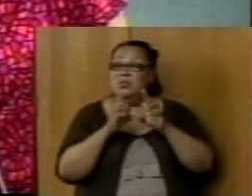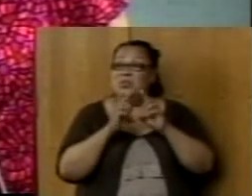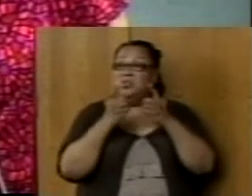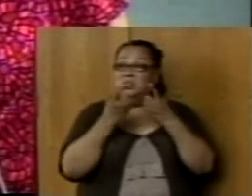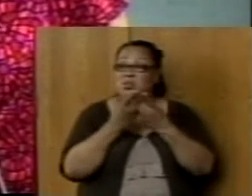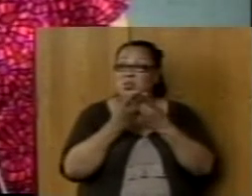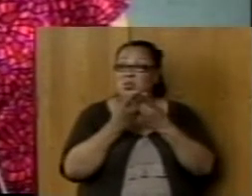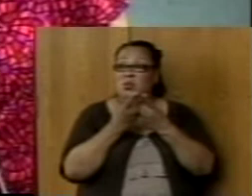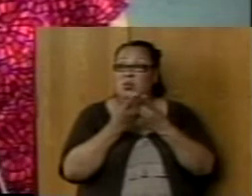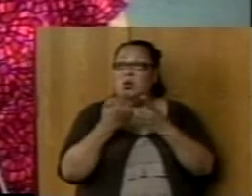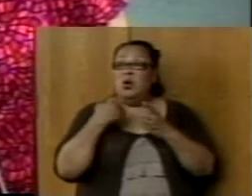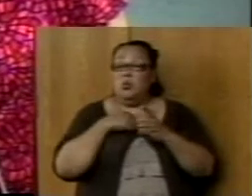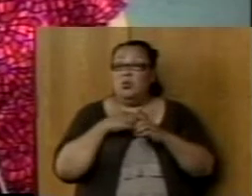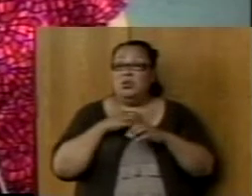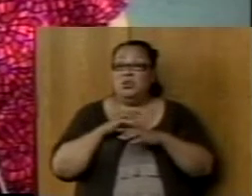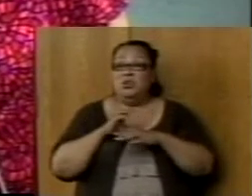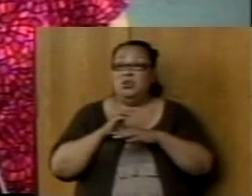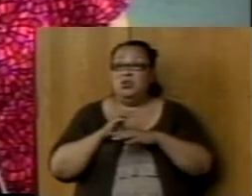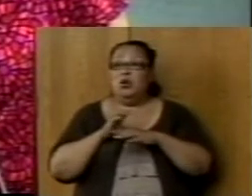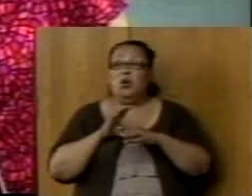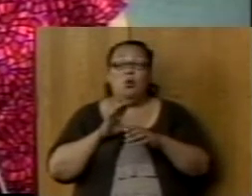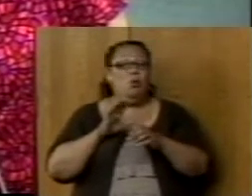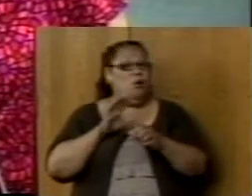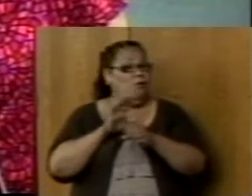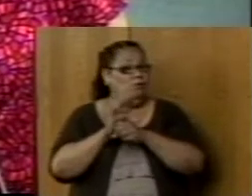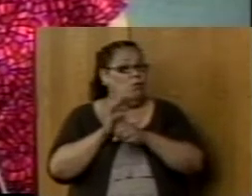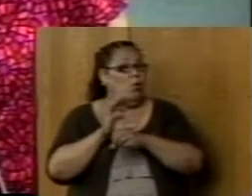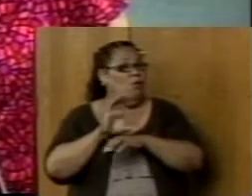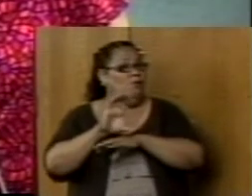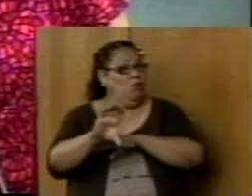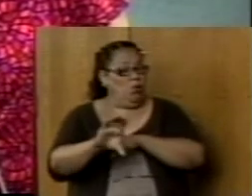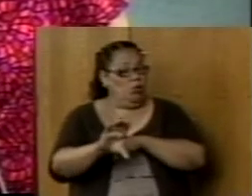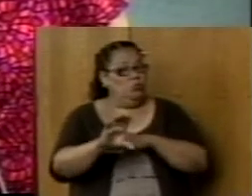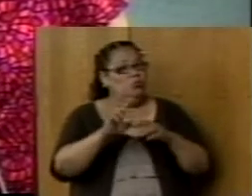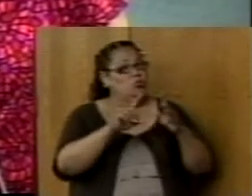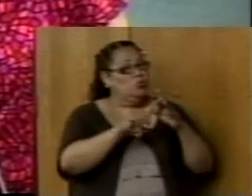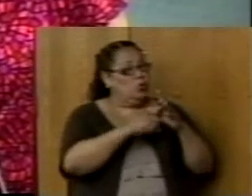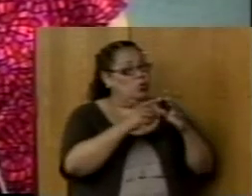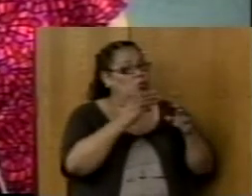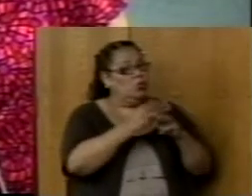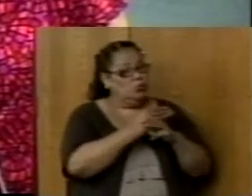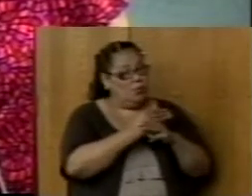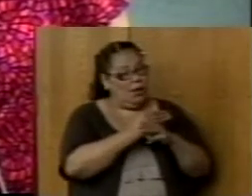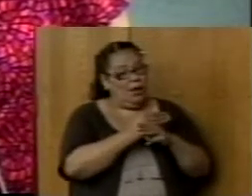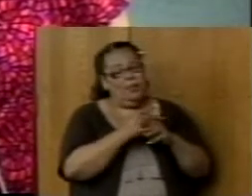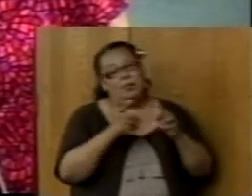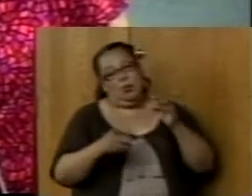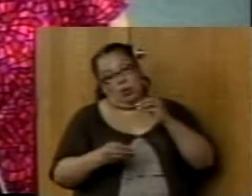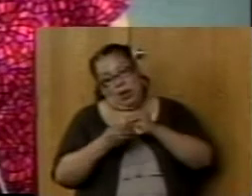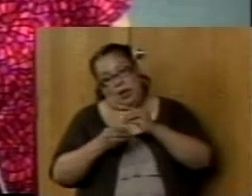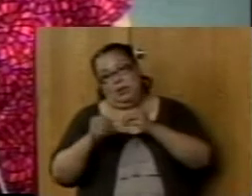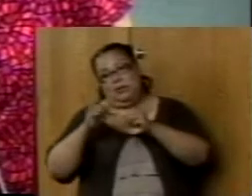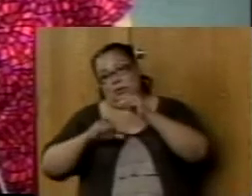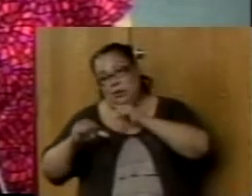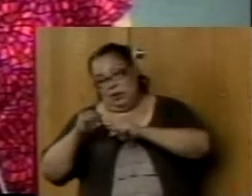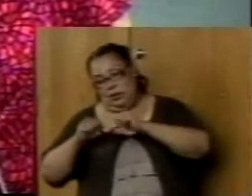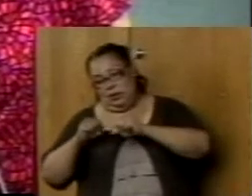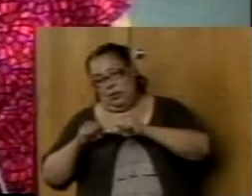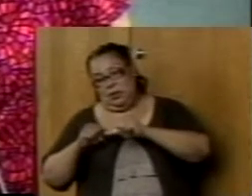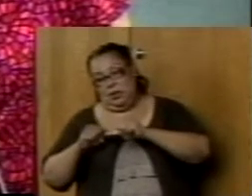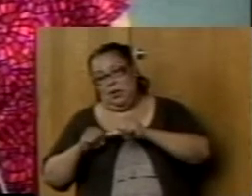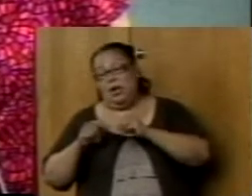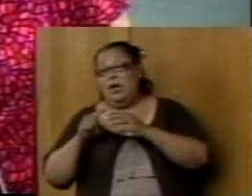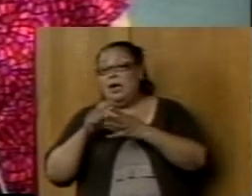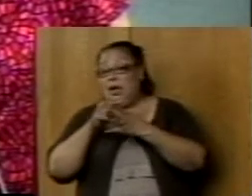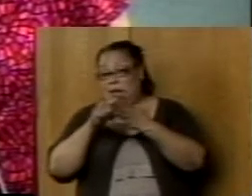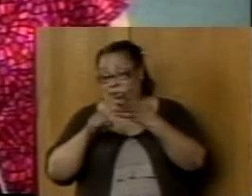did not go full force with all 4 core areas. We started with math, then we went to math and science, and then we went into